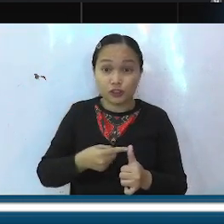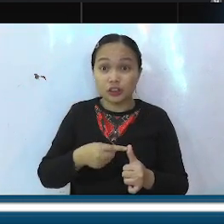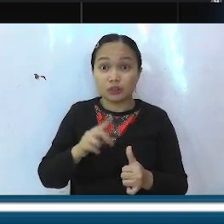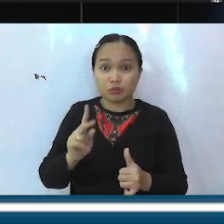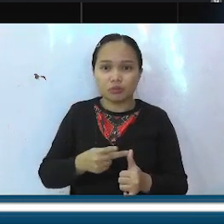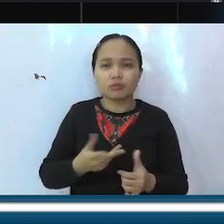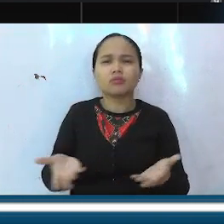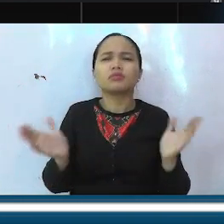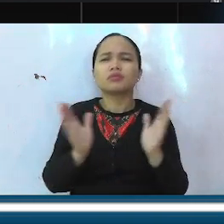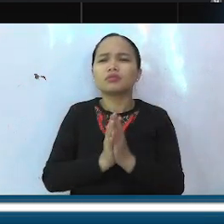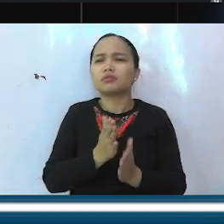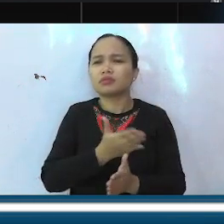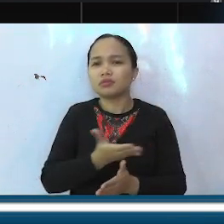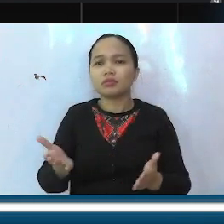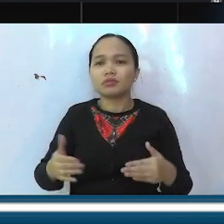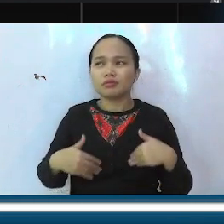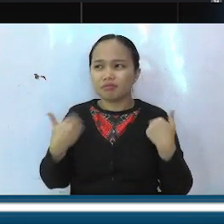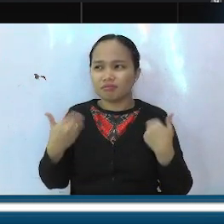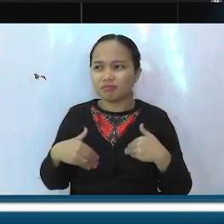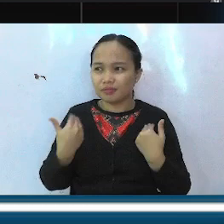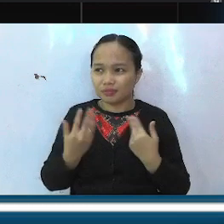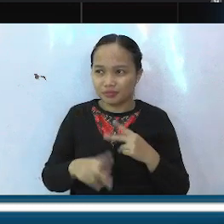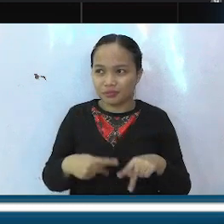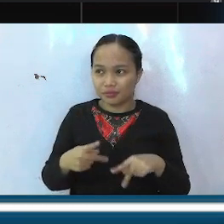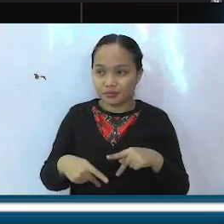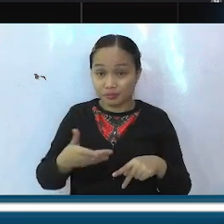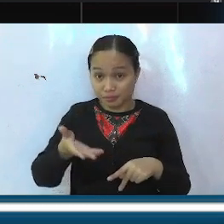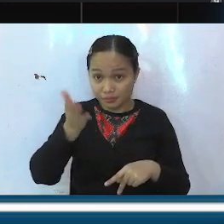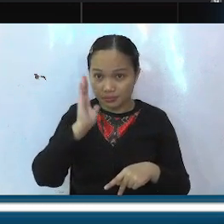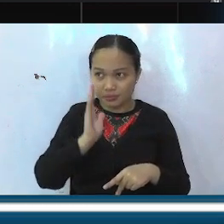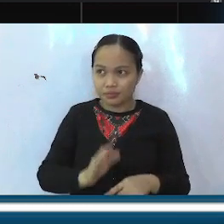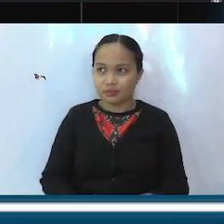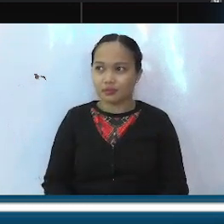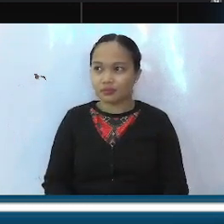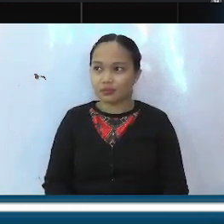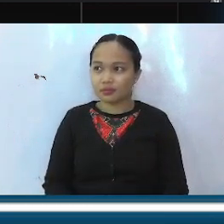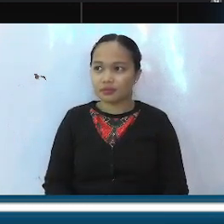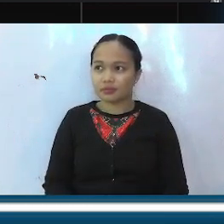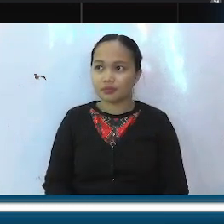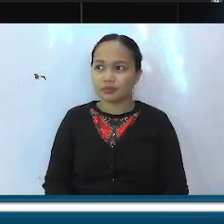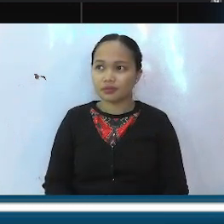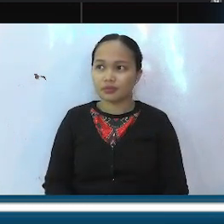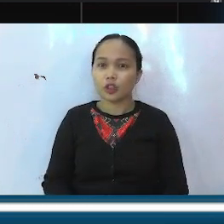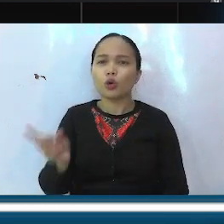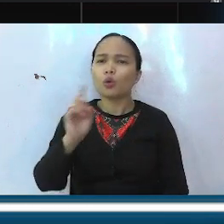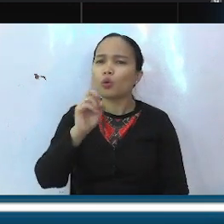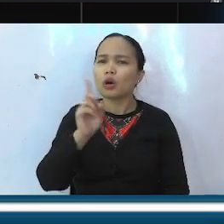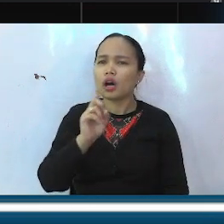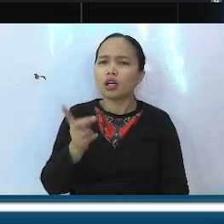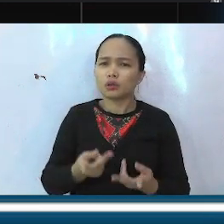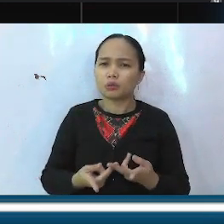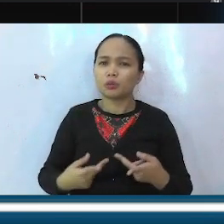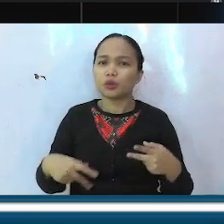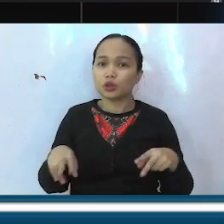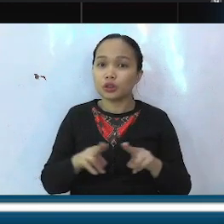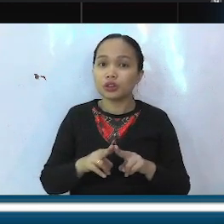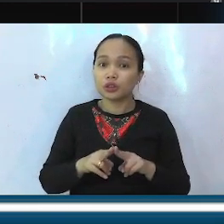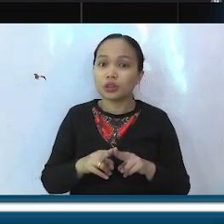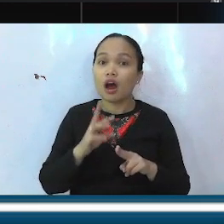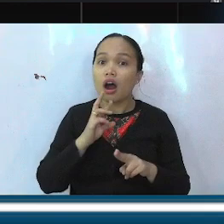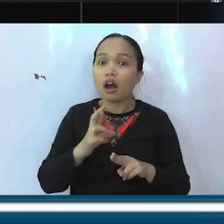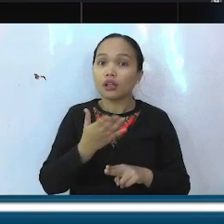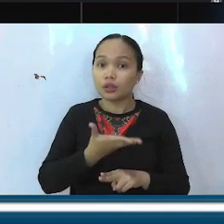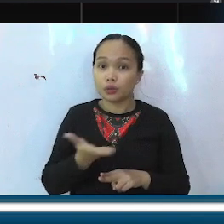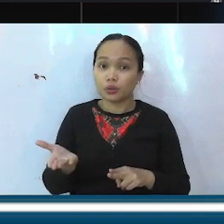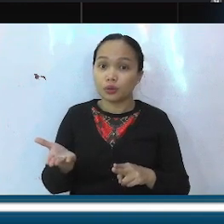Let me ask you young people this right now. All right, listen. Okay, so listen. I'm going to help. Listen. What position are you in? I